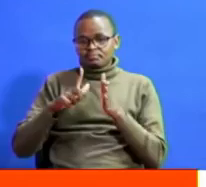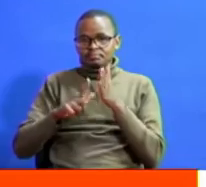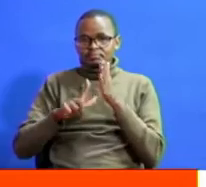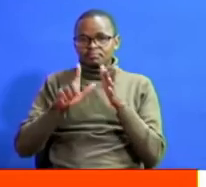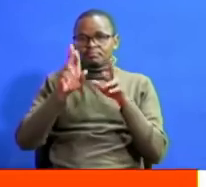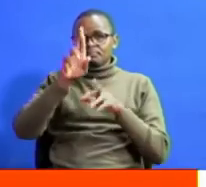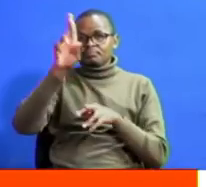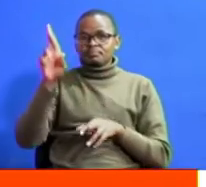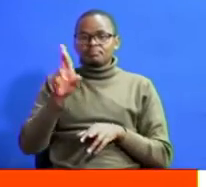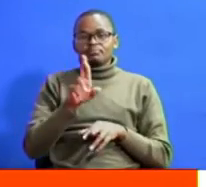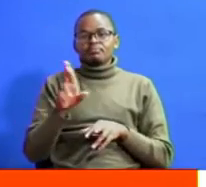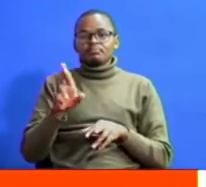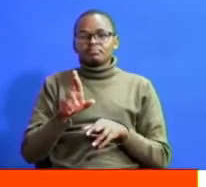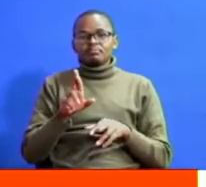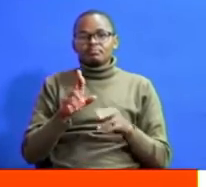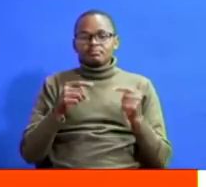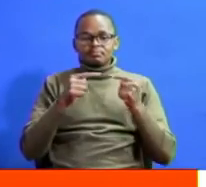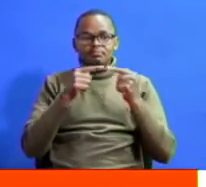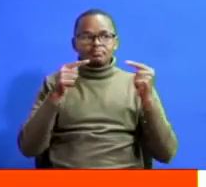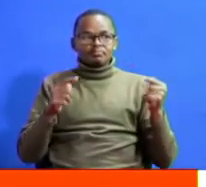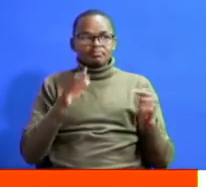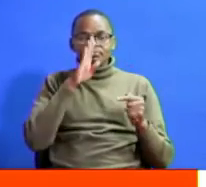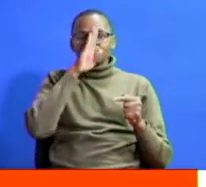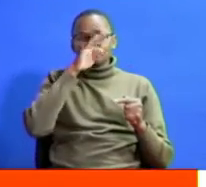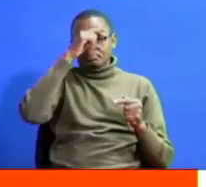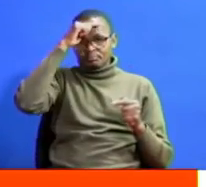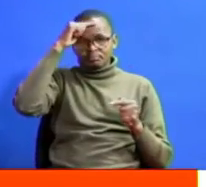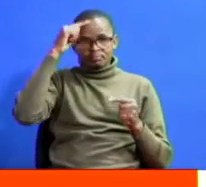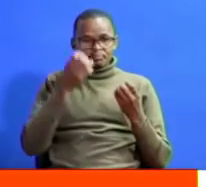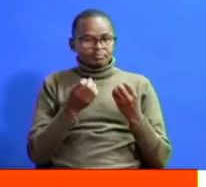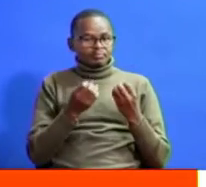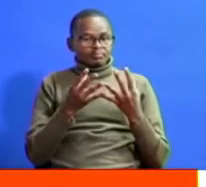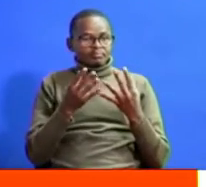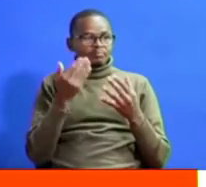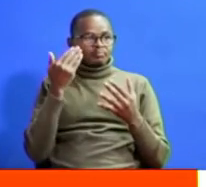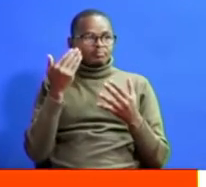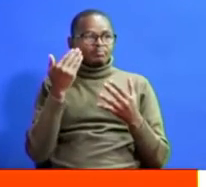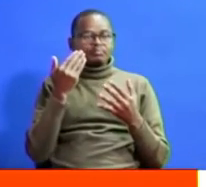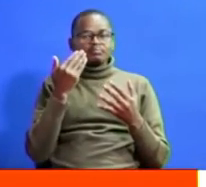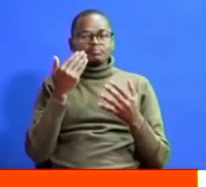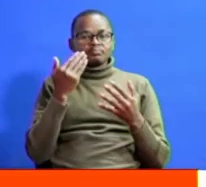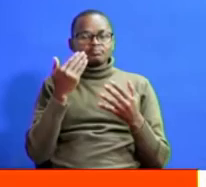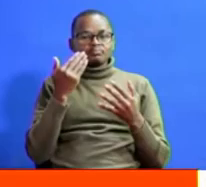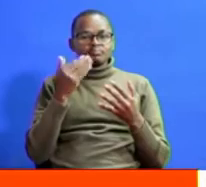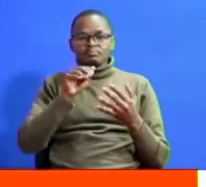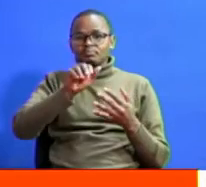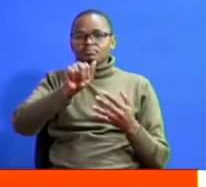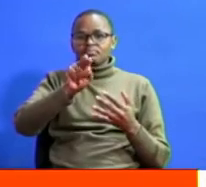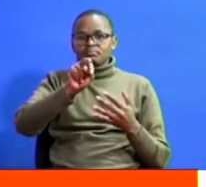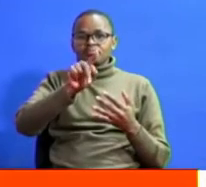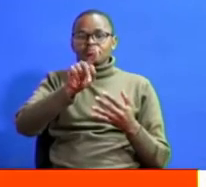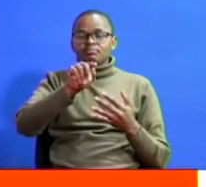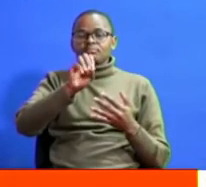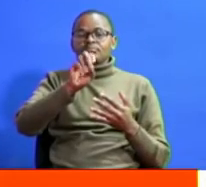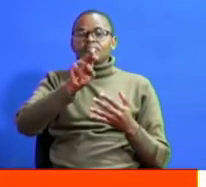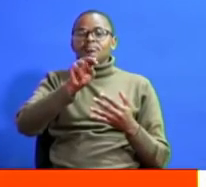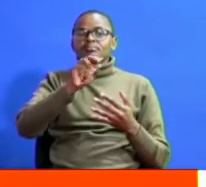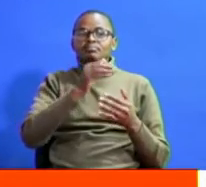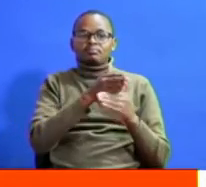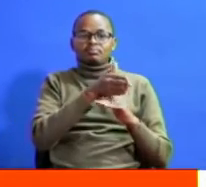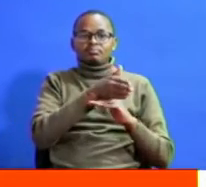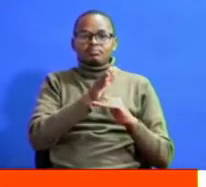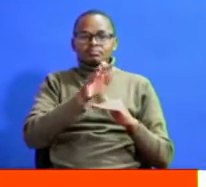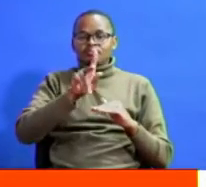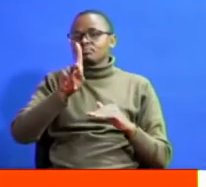region are on the lead because of the several past ethnic skirmishes. Kwa upande wa